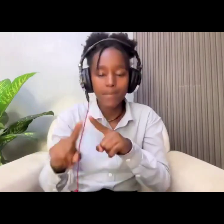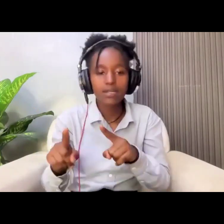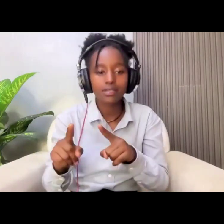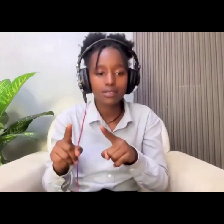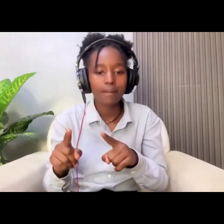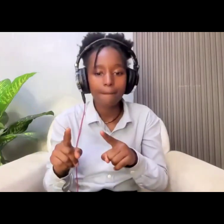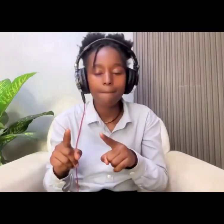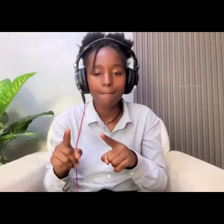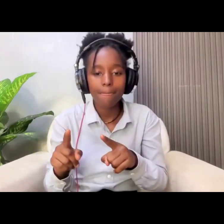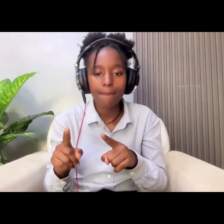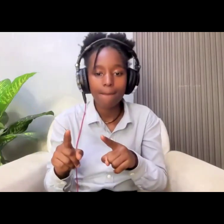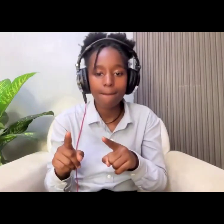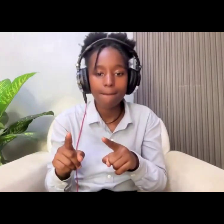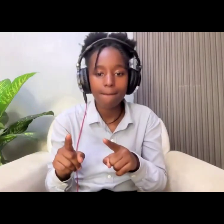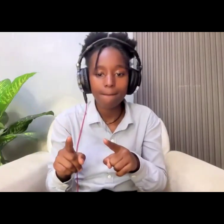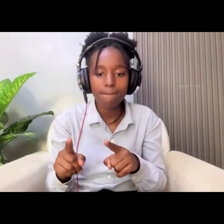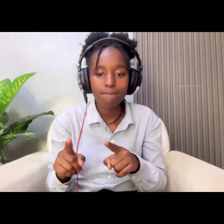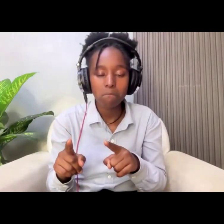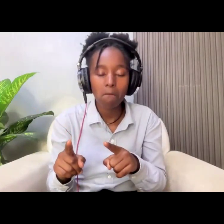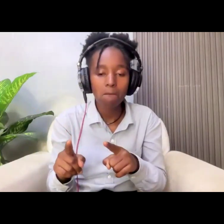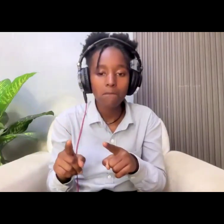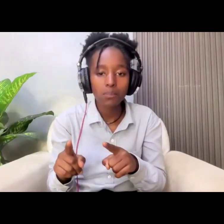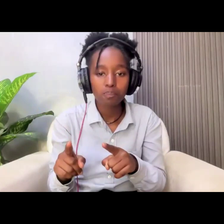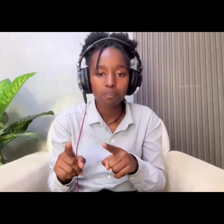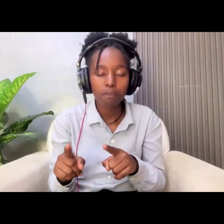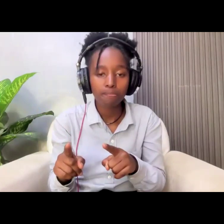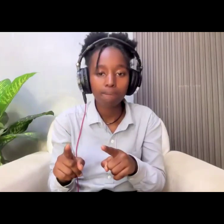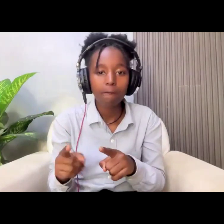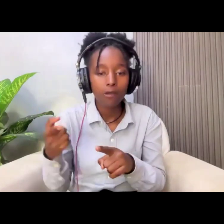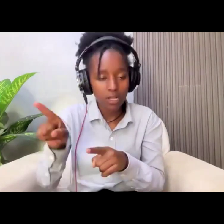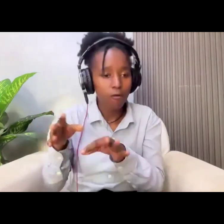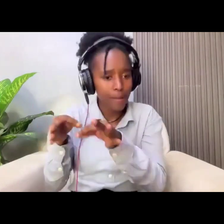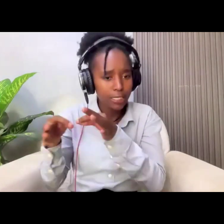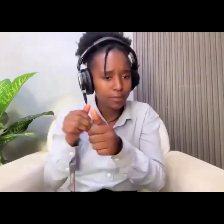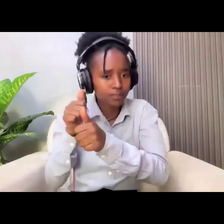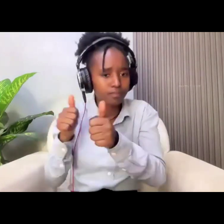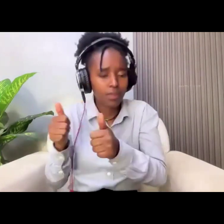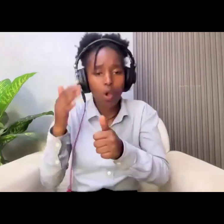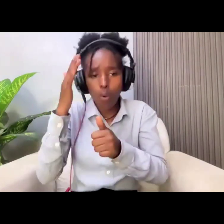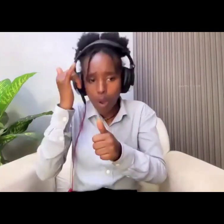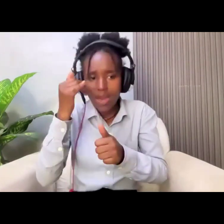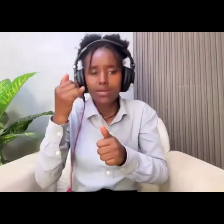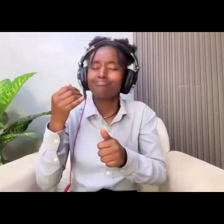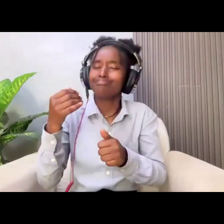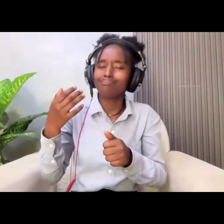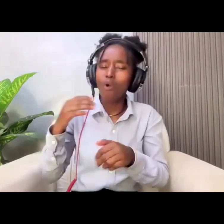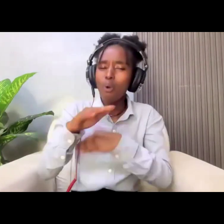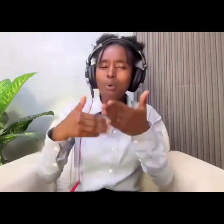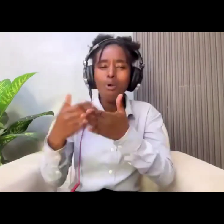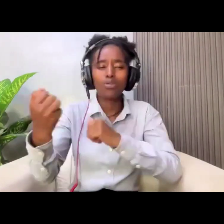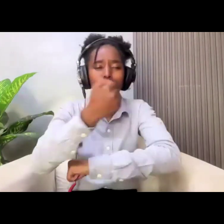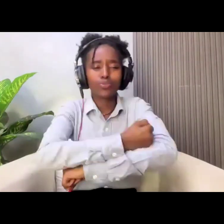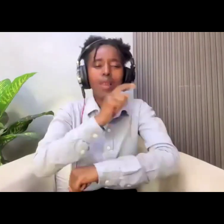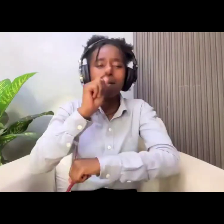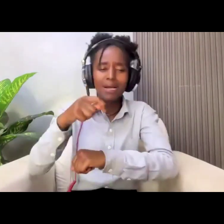by the Americans with Disabilities Act. And it's very, very clear that they have to make reasonable accommodations.